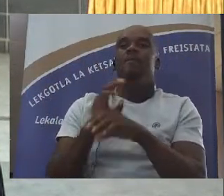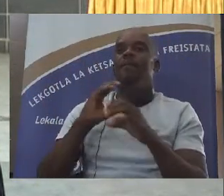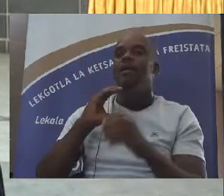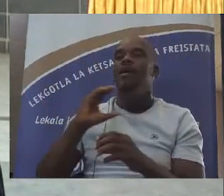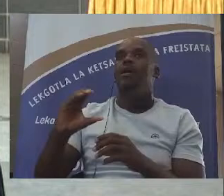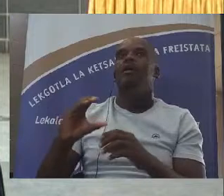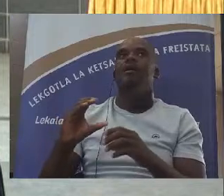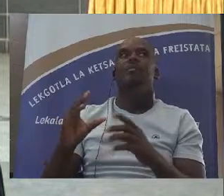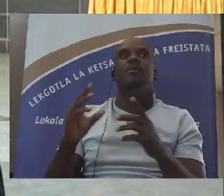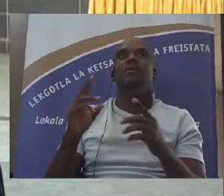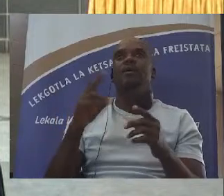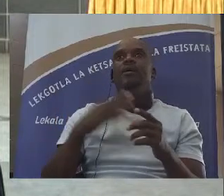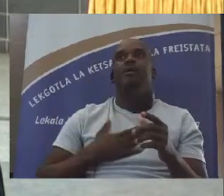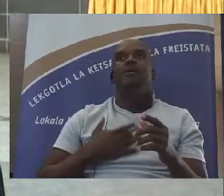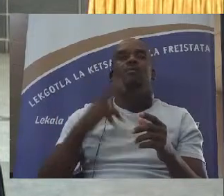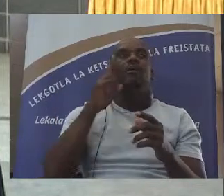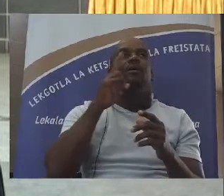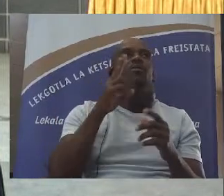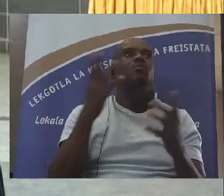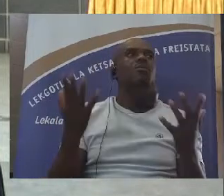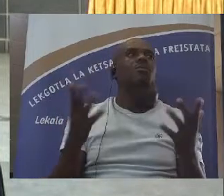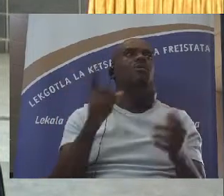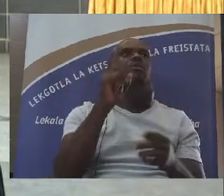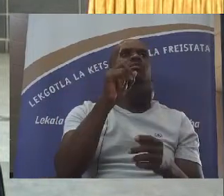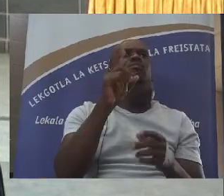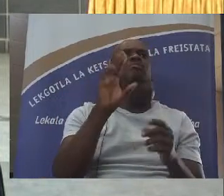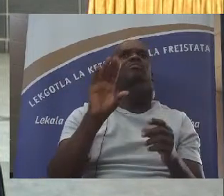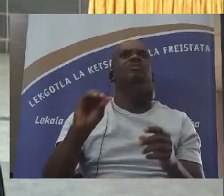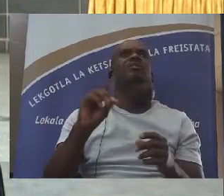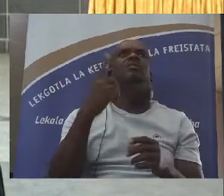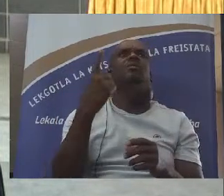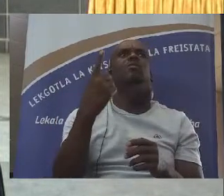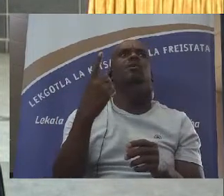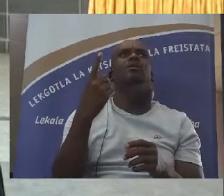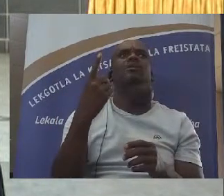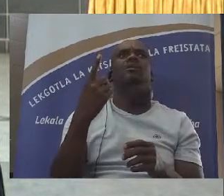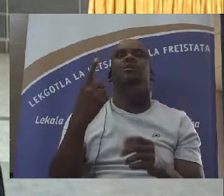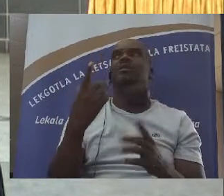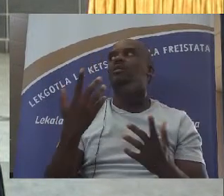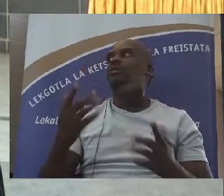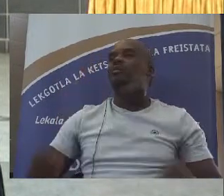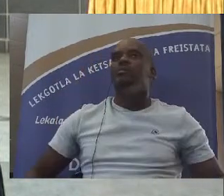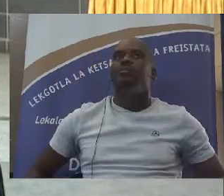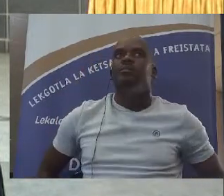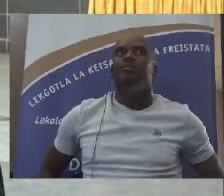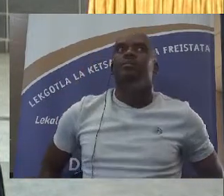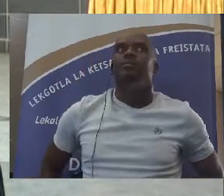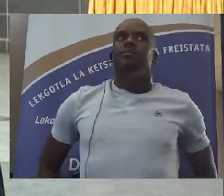Is there anyone that still wants to talk? Or are you fine?